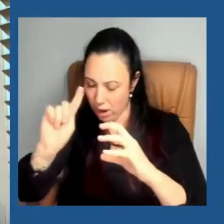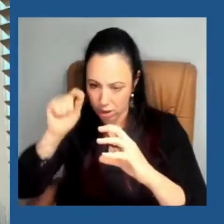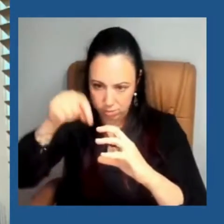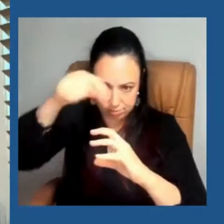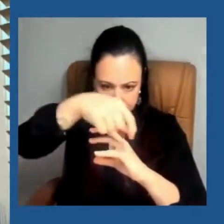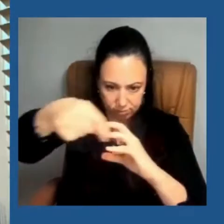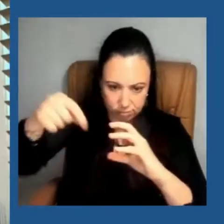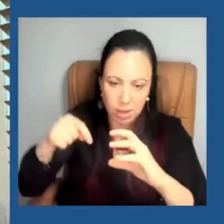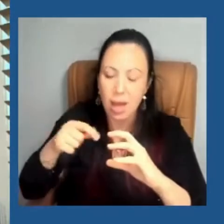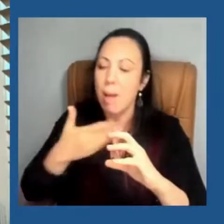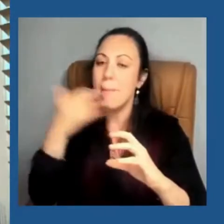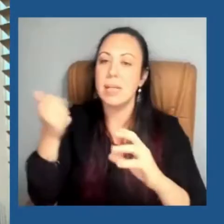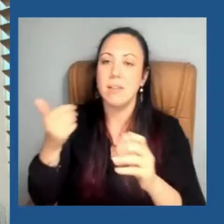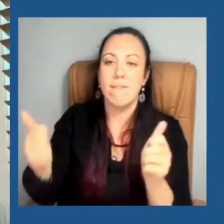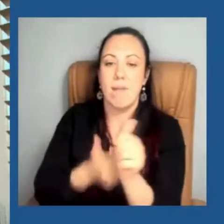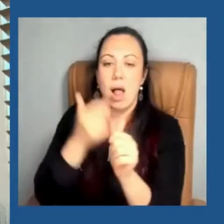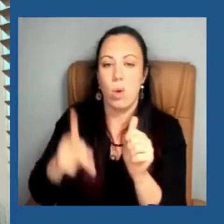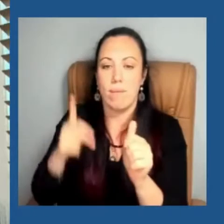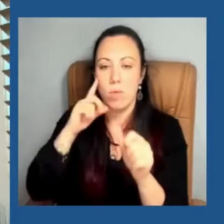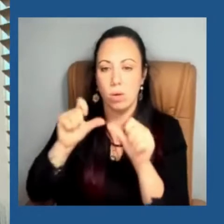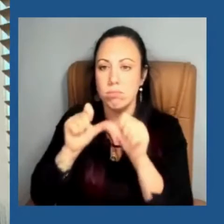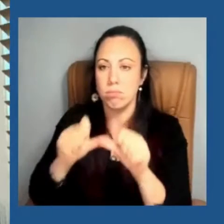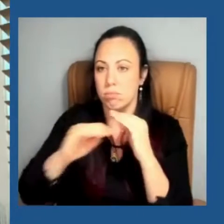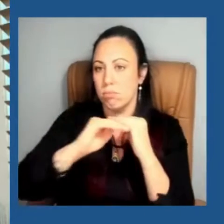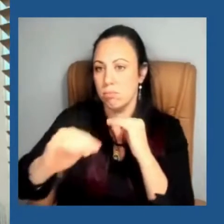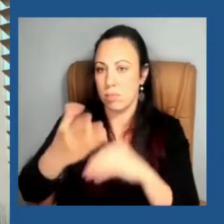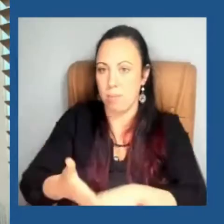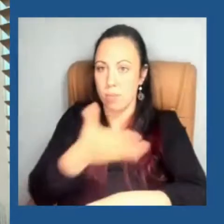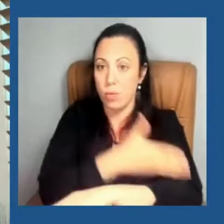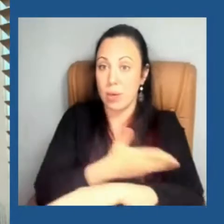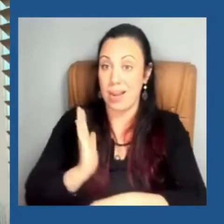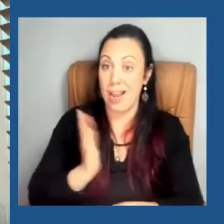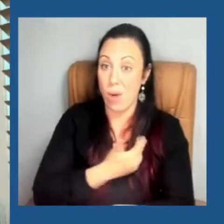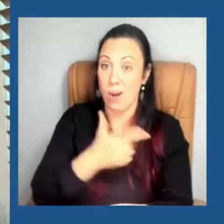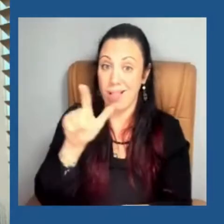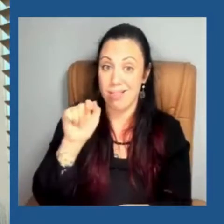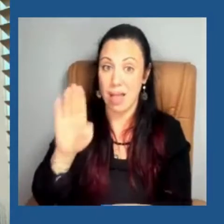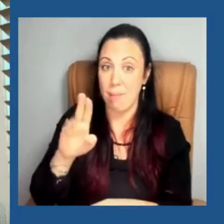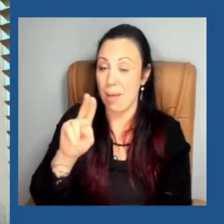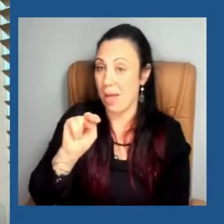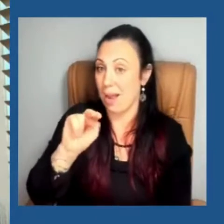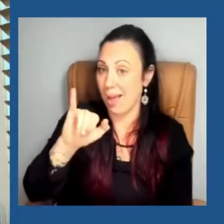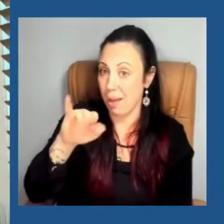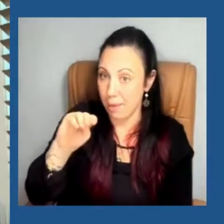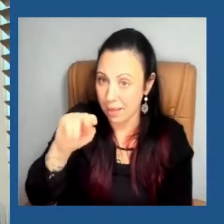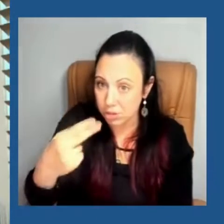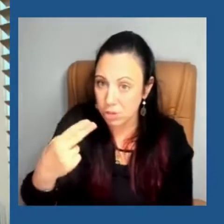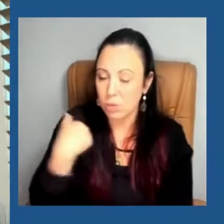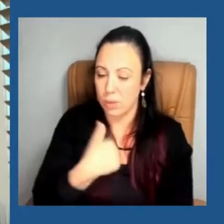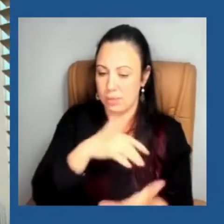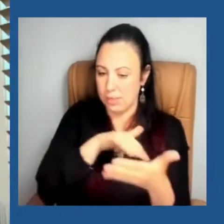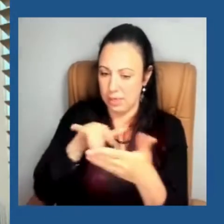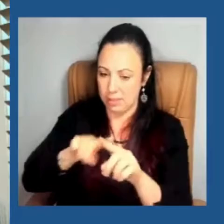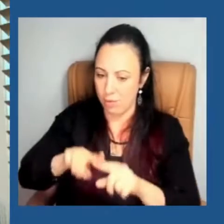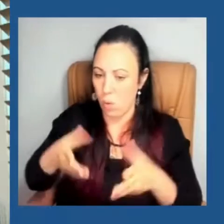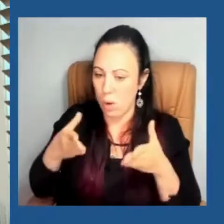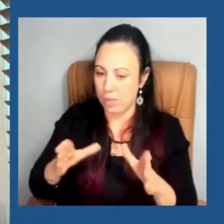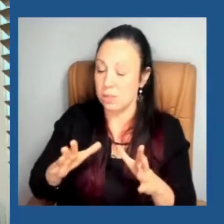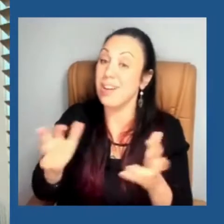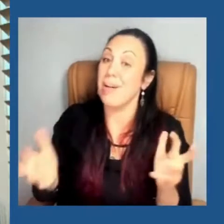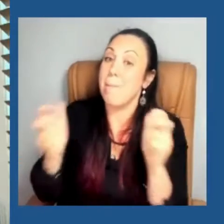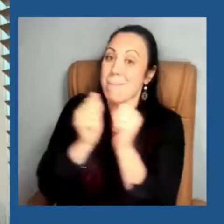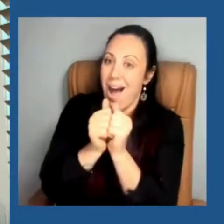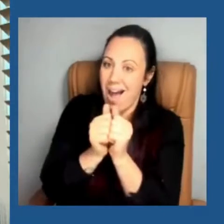to sustain clinical improvement. In our lab at NIMH, we're studying ways to combine TMS with